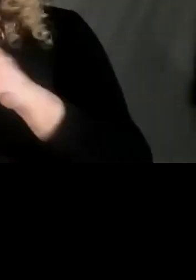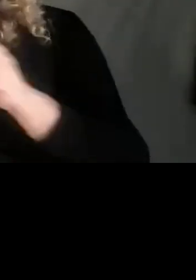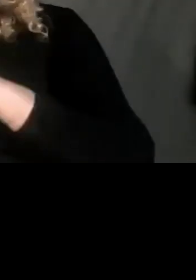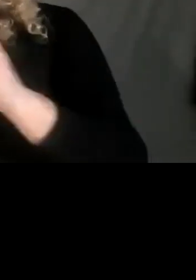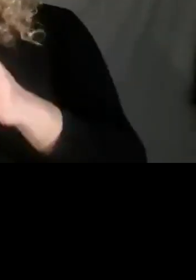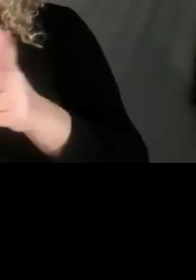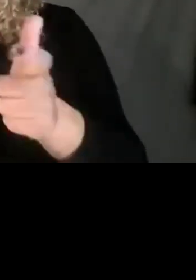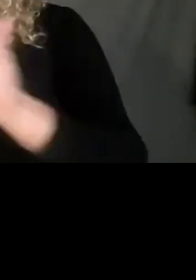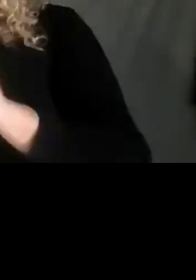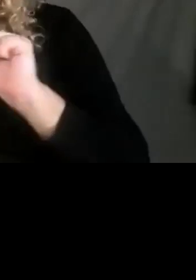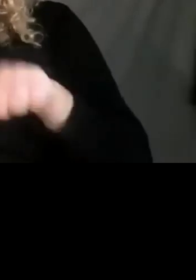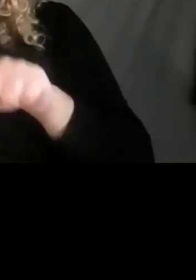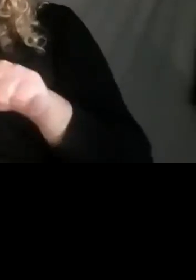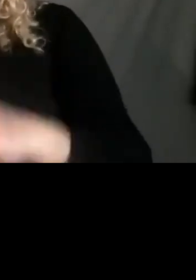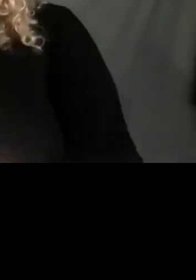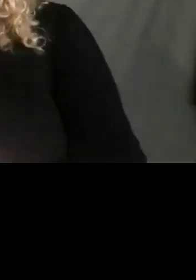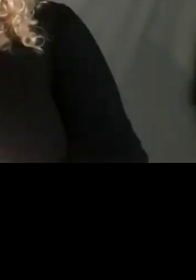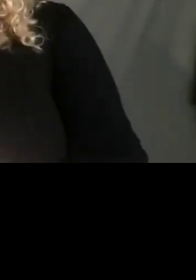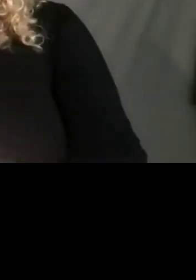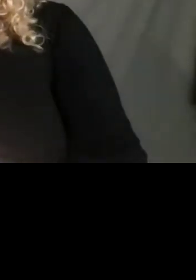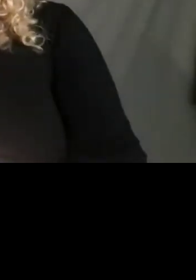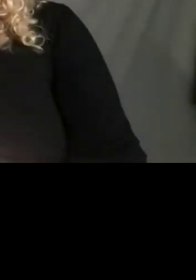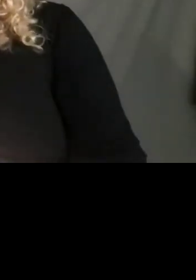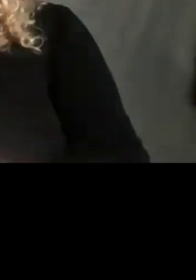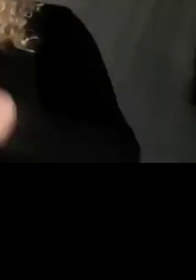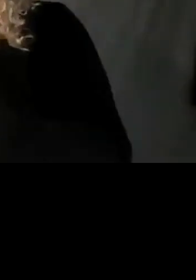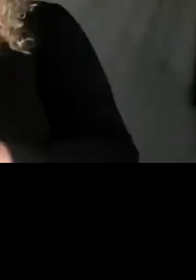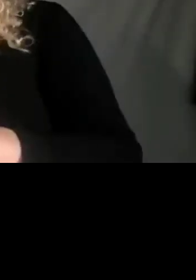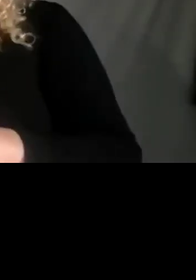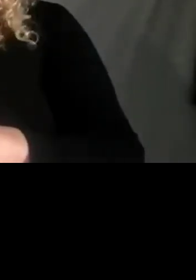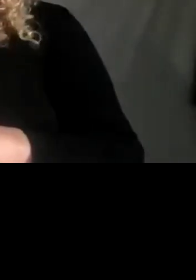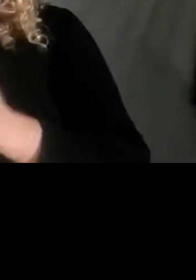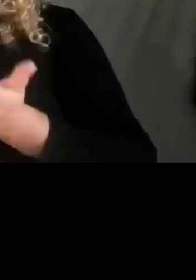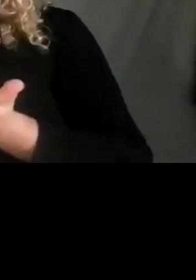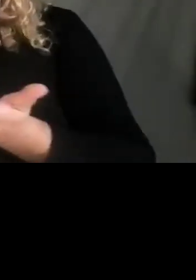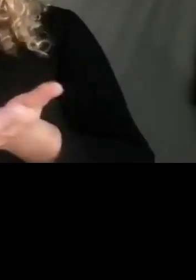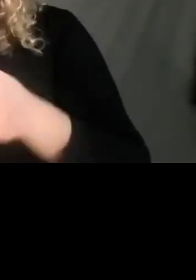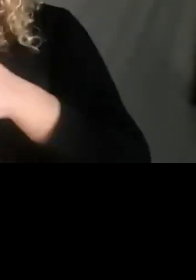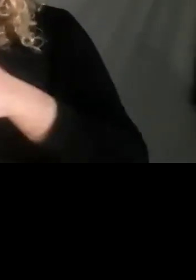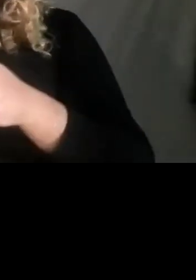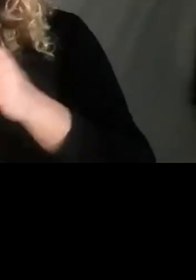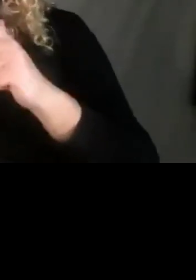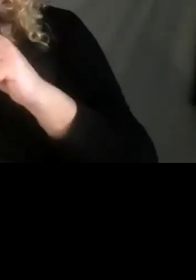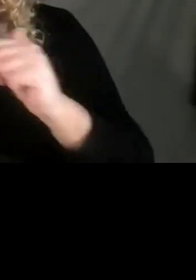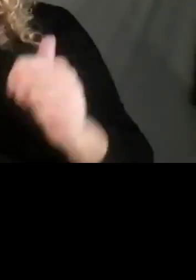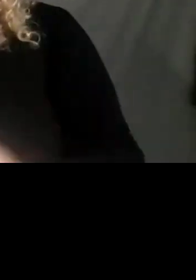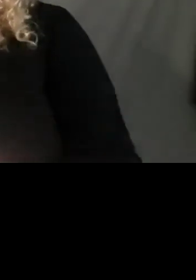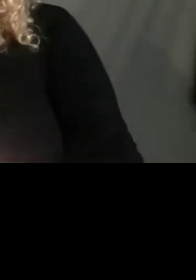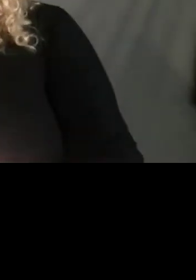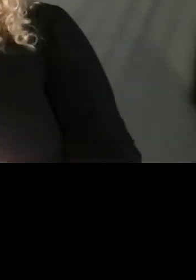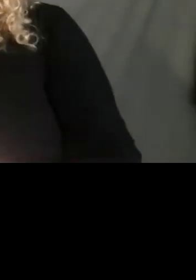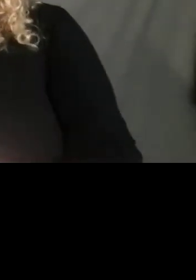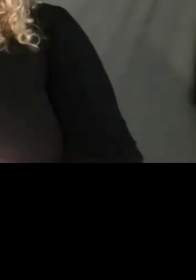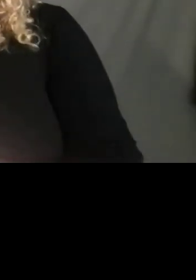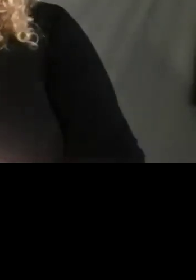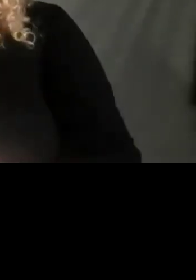as possible. And feel free to download copies of the presenter materials from our website as well. And sign up for